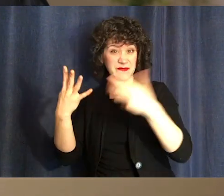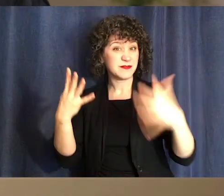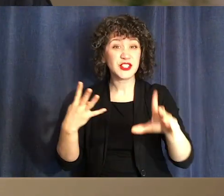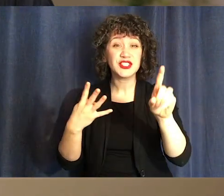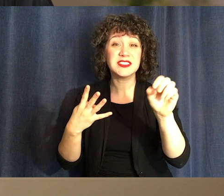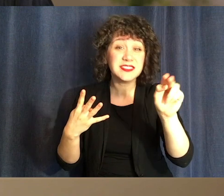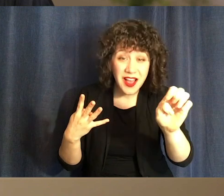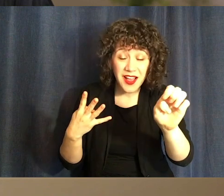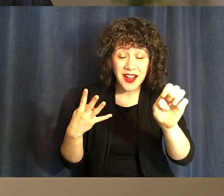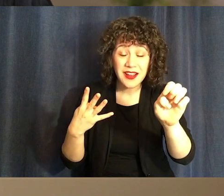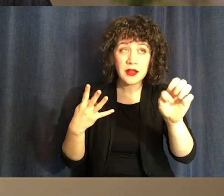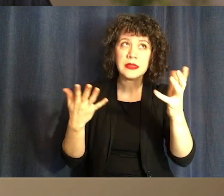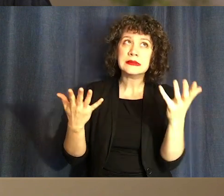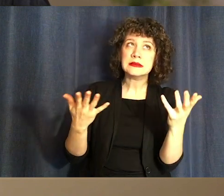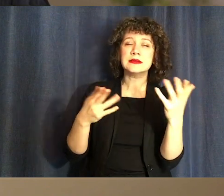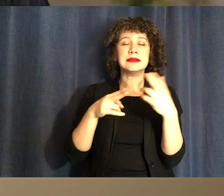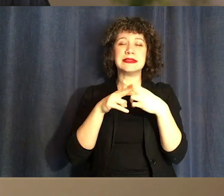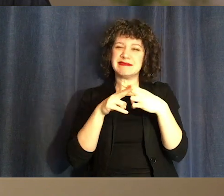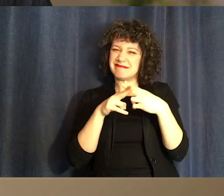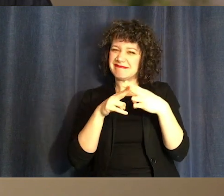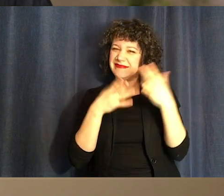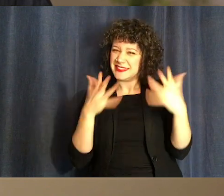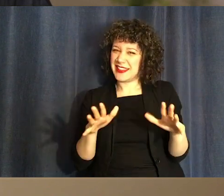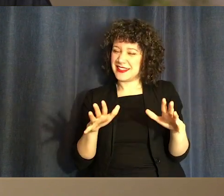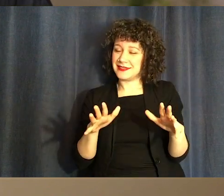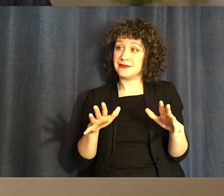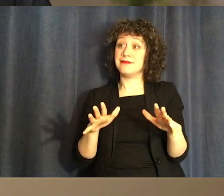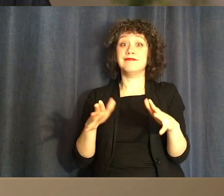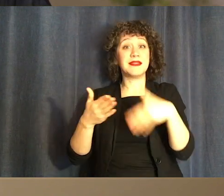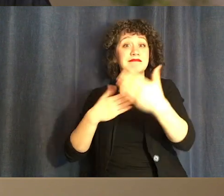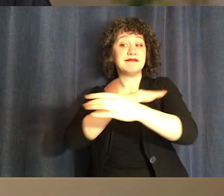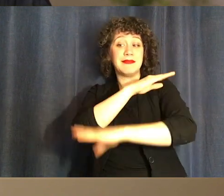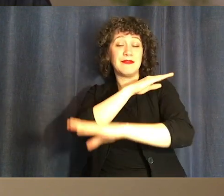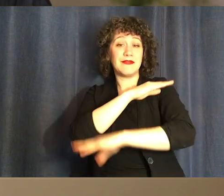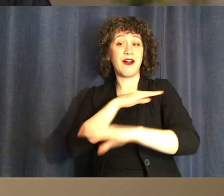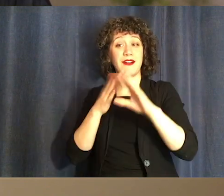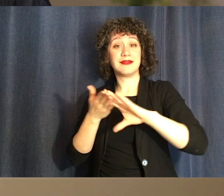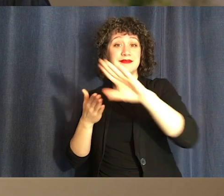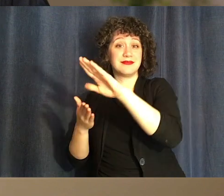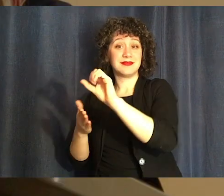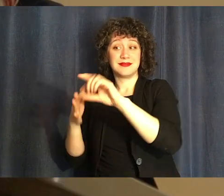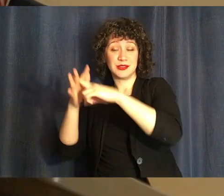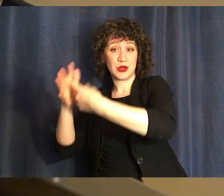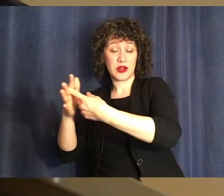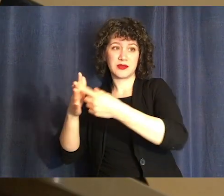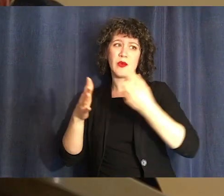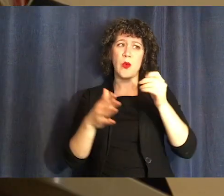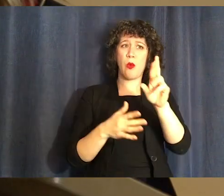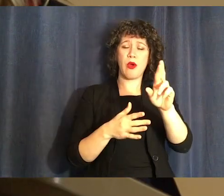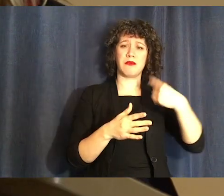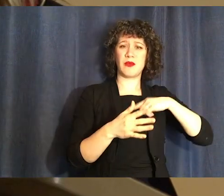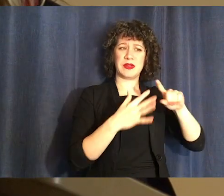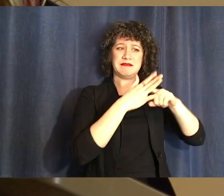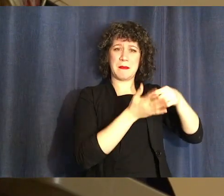done. That is for now, until college starts or we begin paying our own bills.